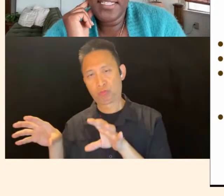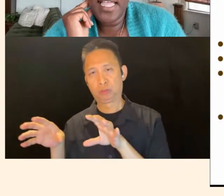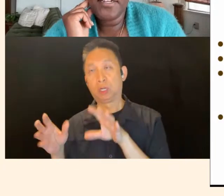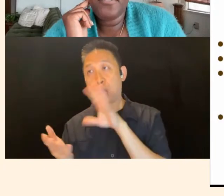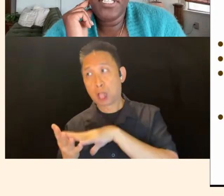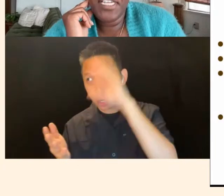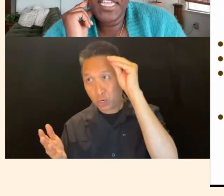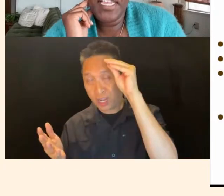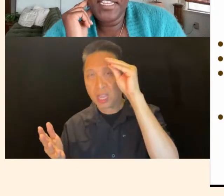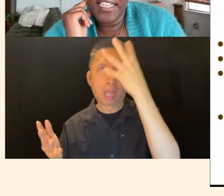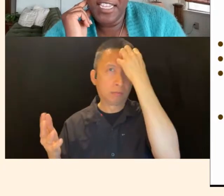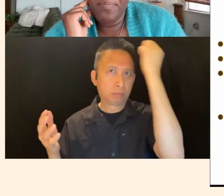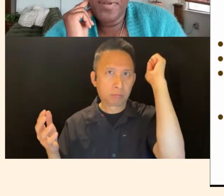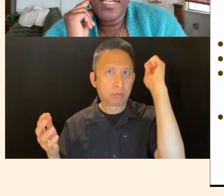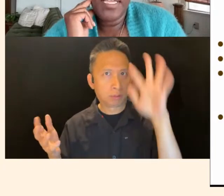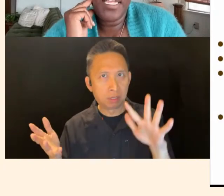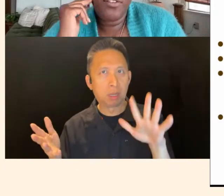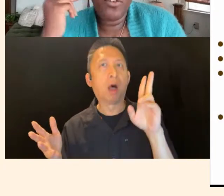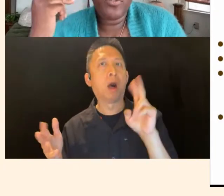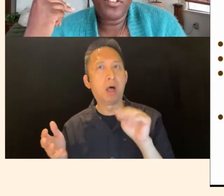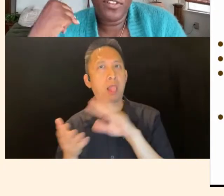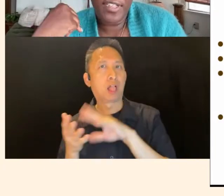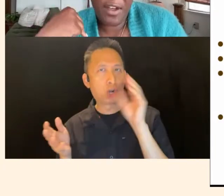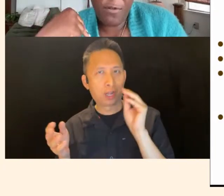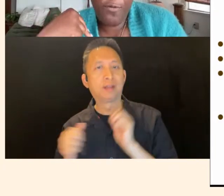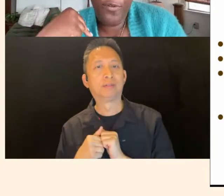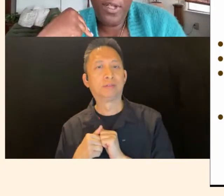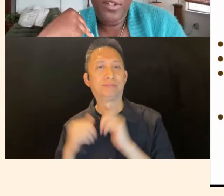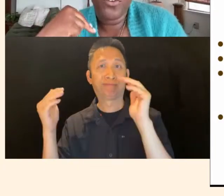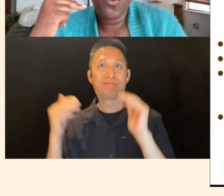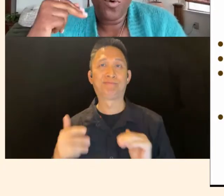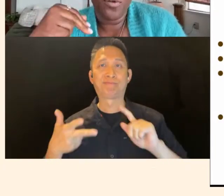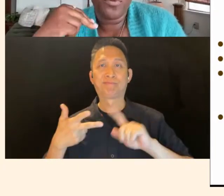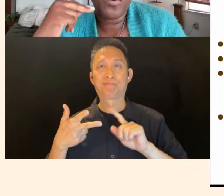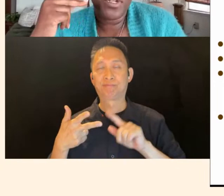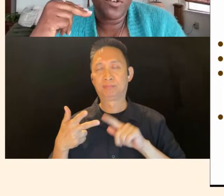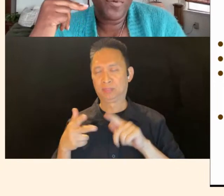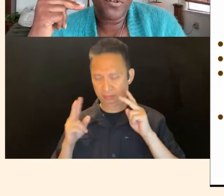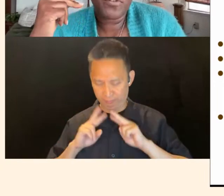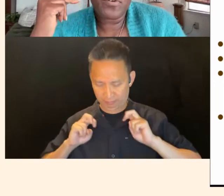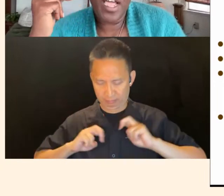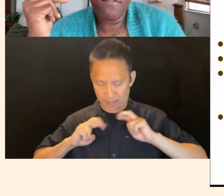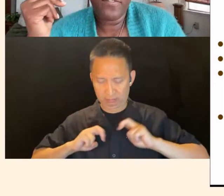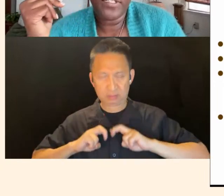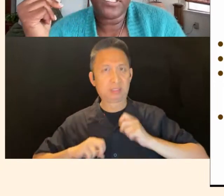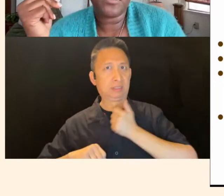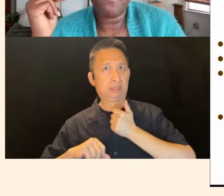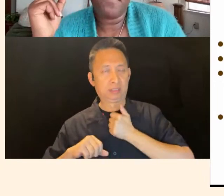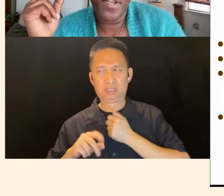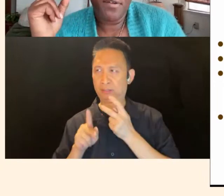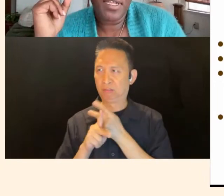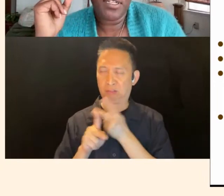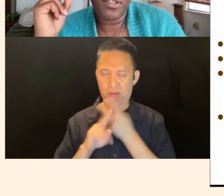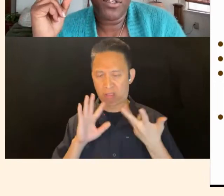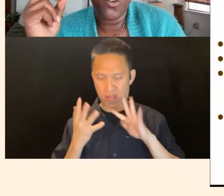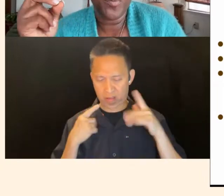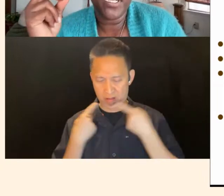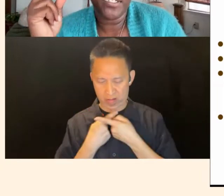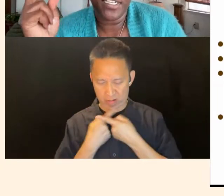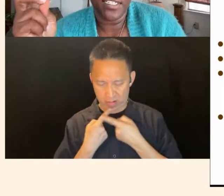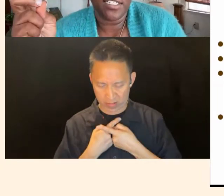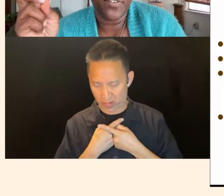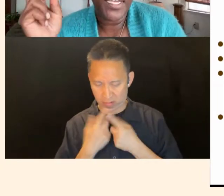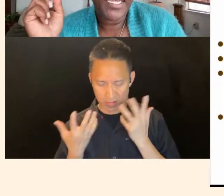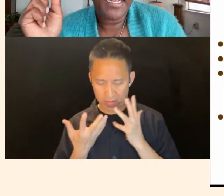It takes a lot of digging deep into the self to work through interpersonal conflict. This is a very